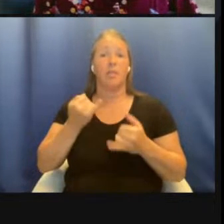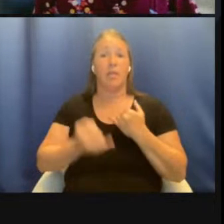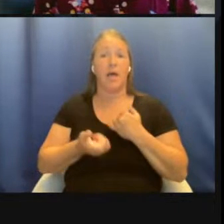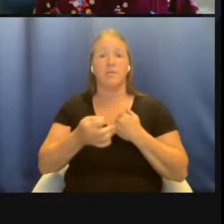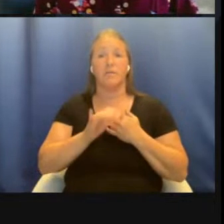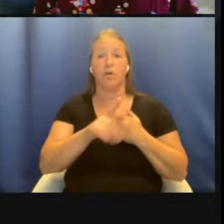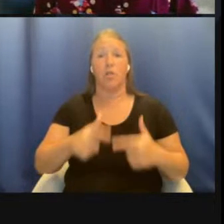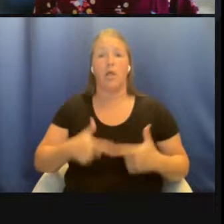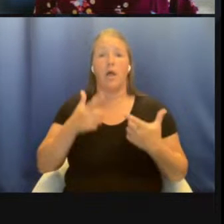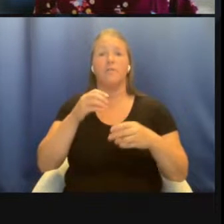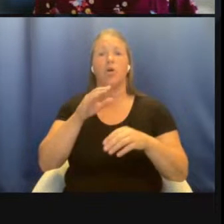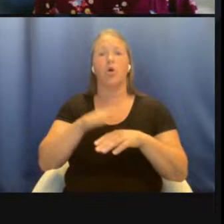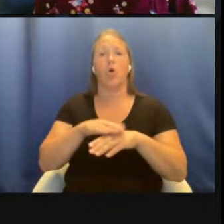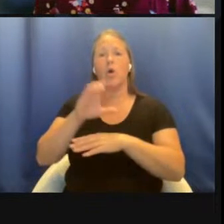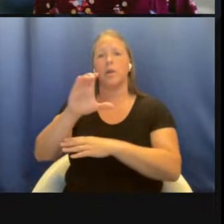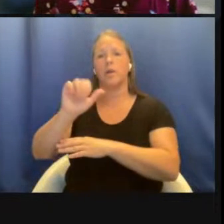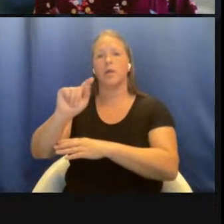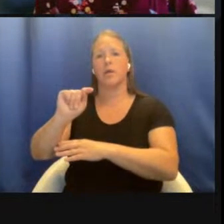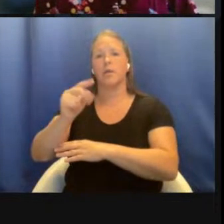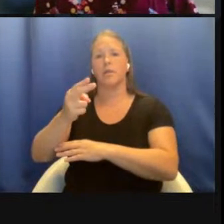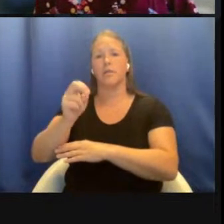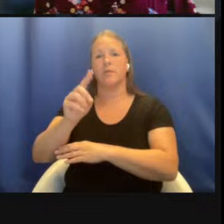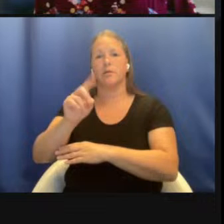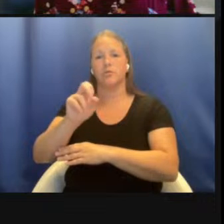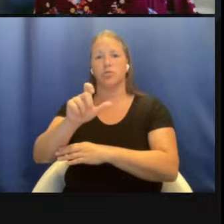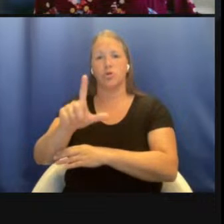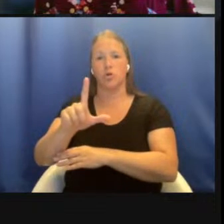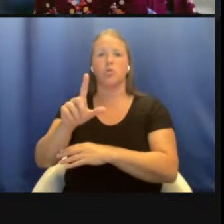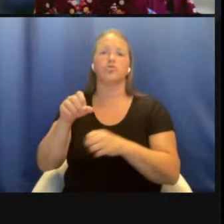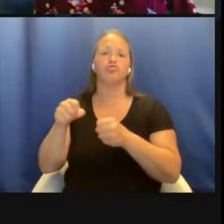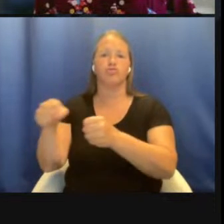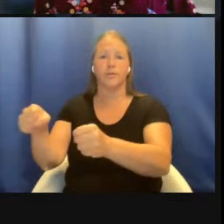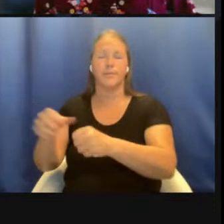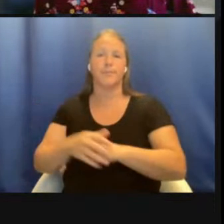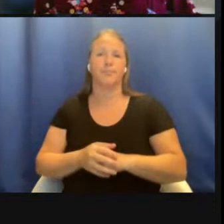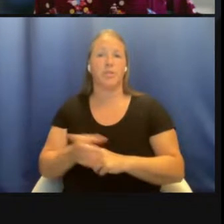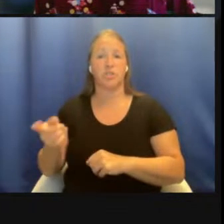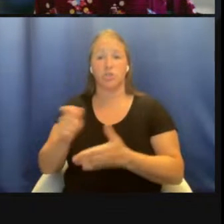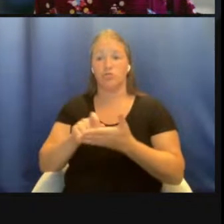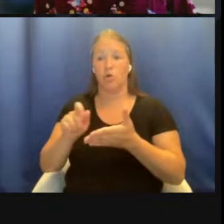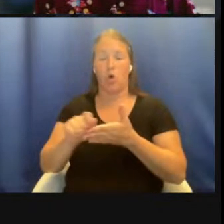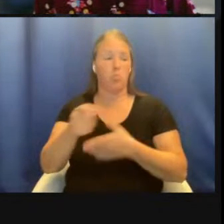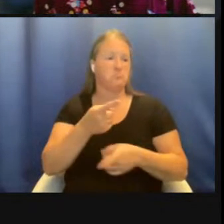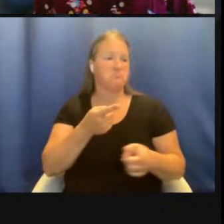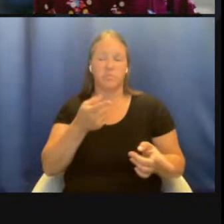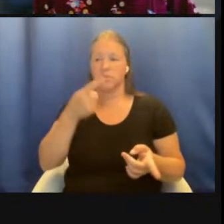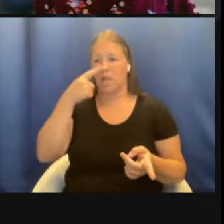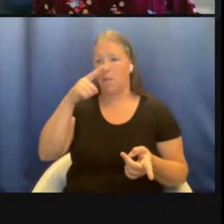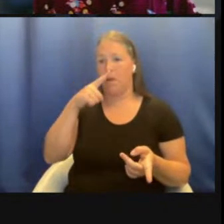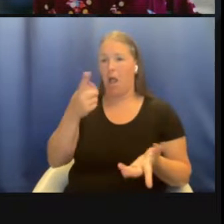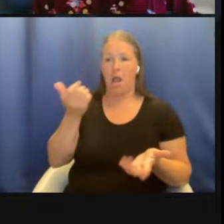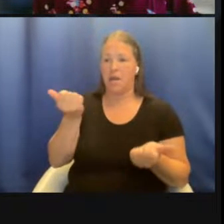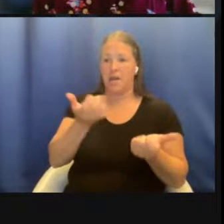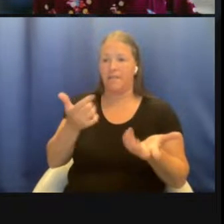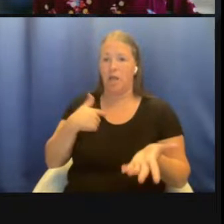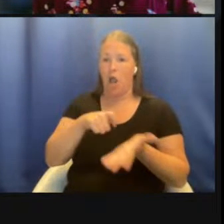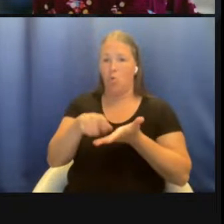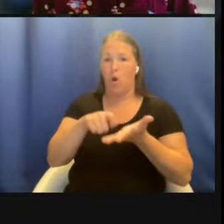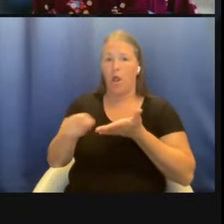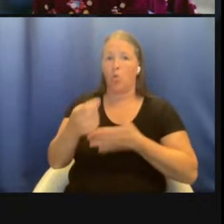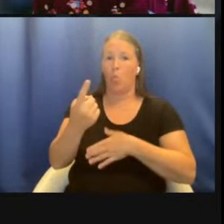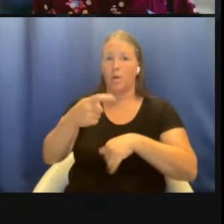at all seem to object to my taking notes of what she says. And on one occasion, I asked if I might write down something. And she said, yes,